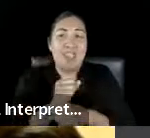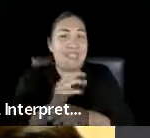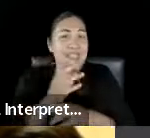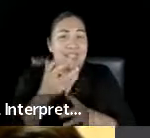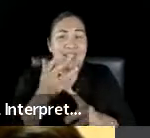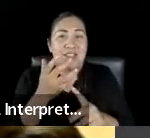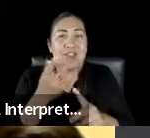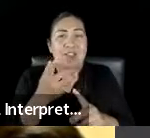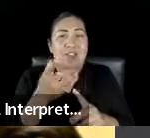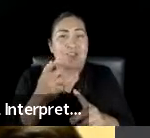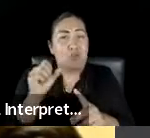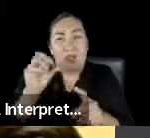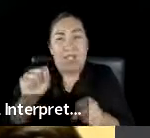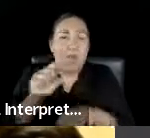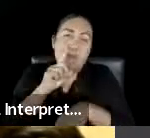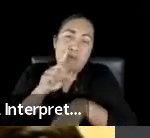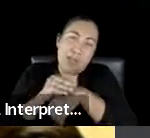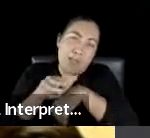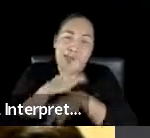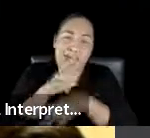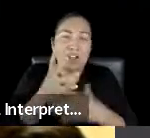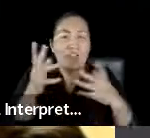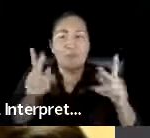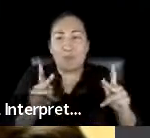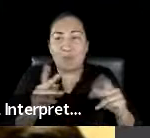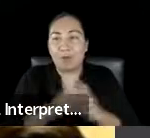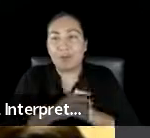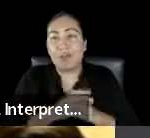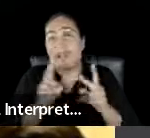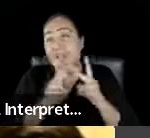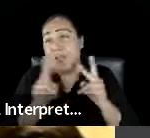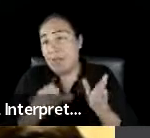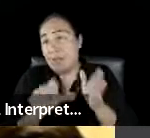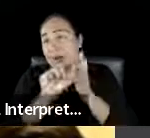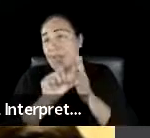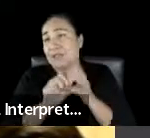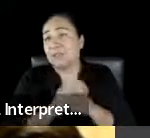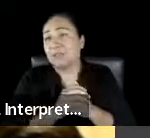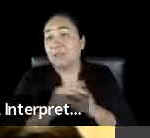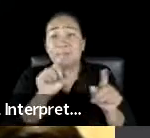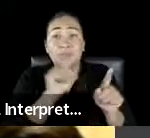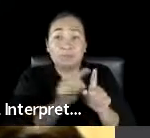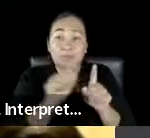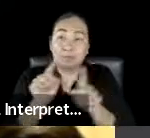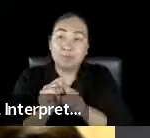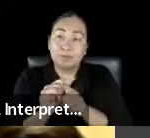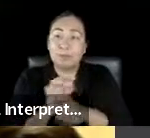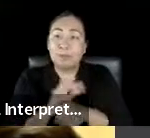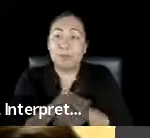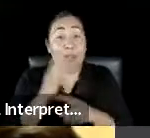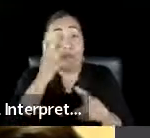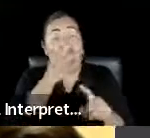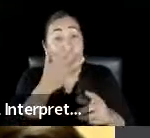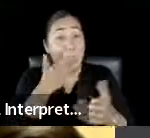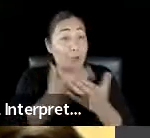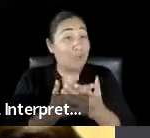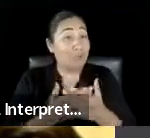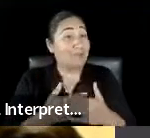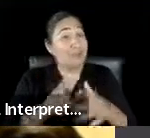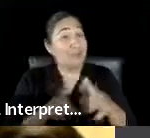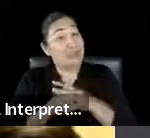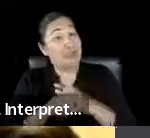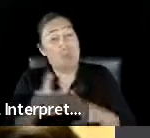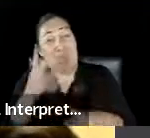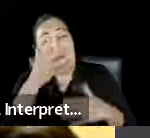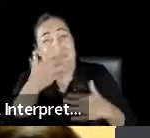that it's going to impact a ton of people. So super impressed with you guys. Also, looking sharp, way to show up and look your